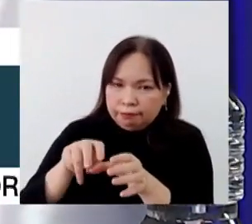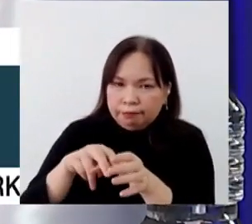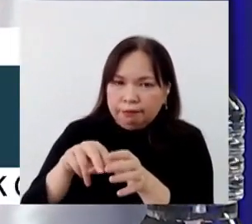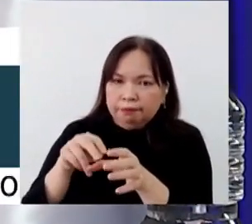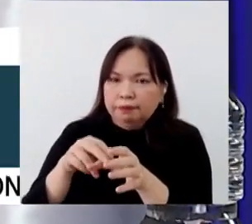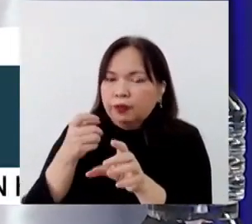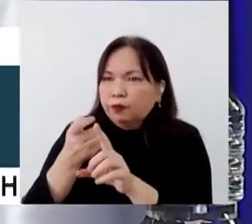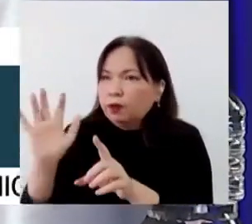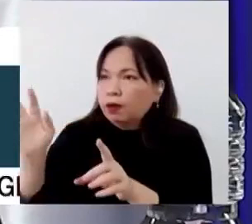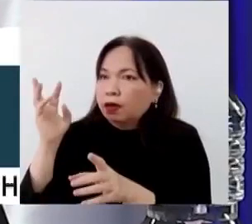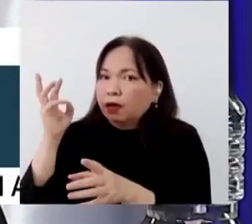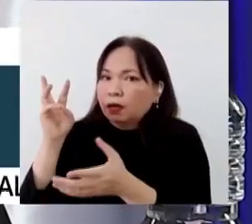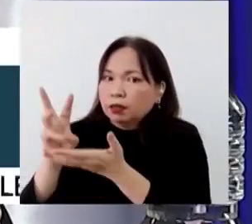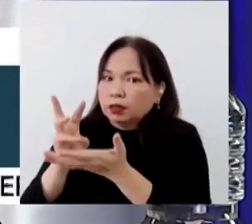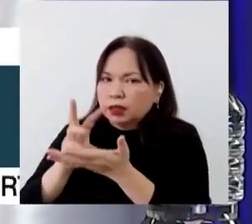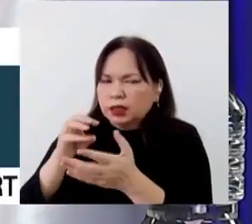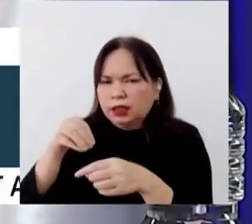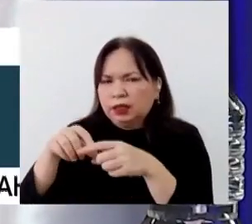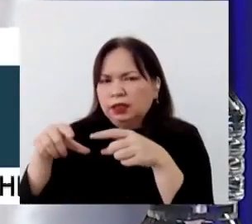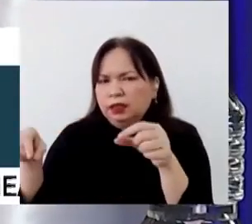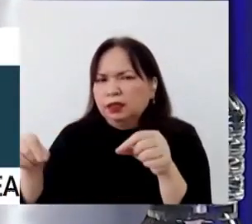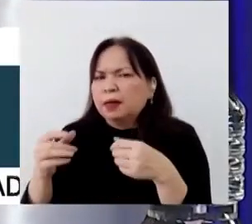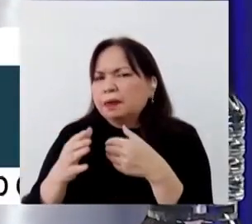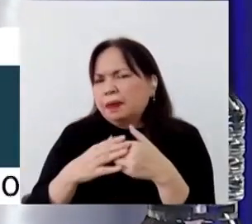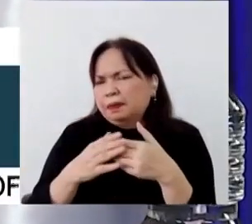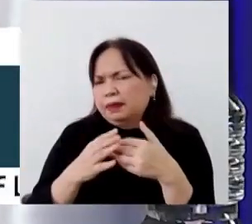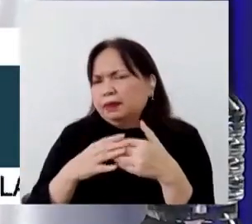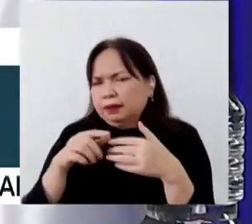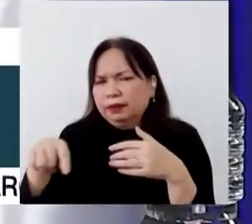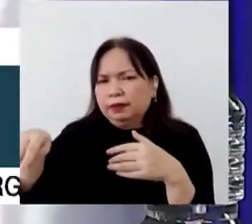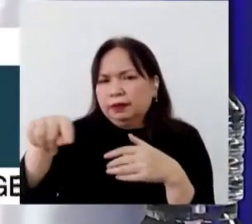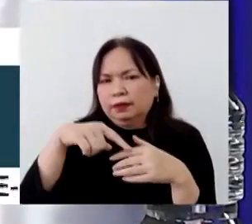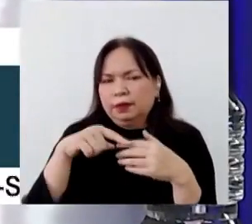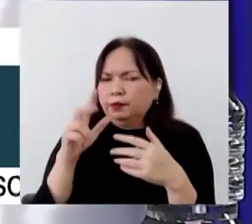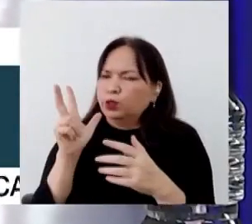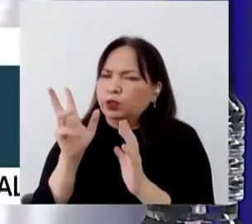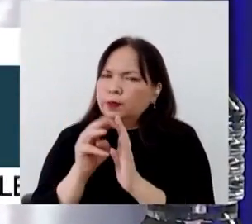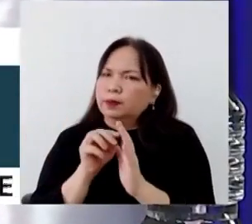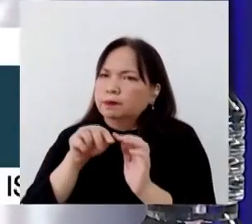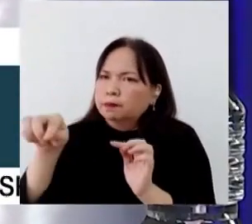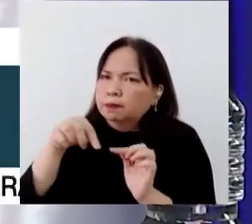in Gaza. It's not large. No, at most it will take 30 minutes lang